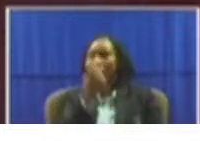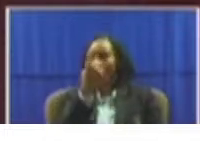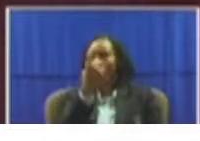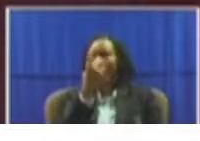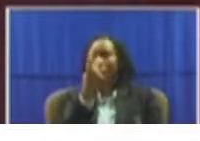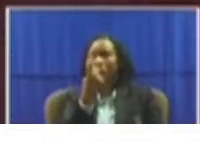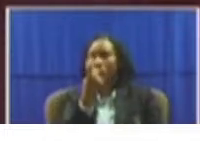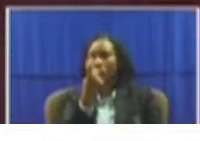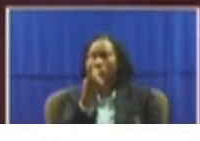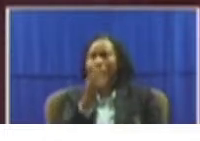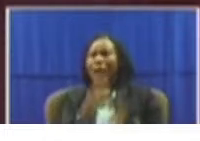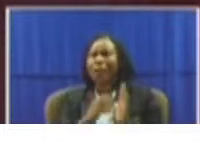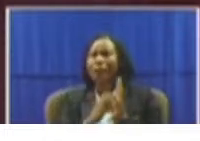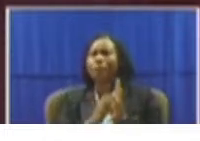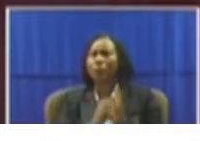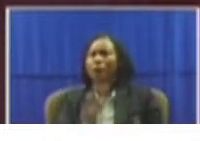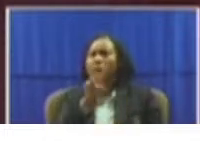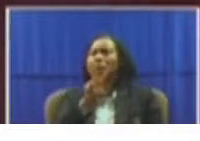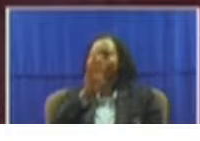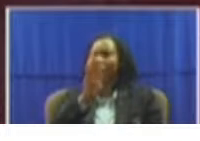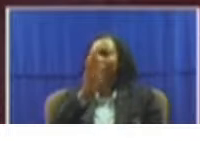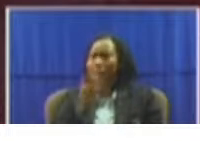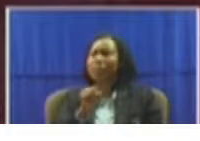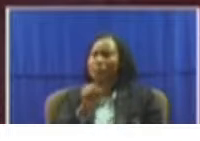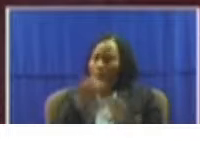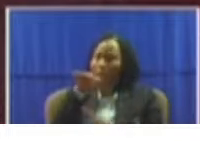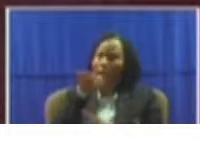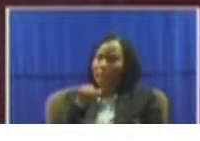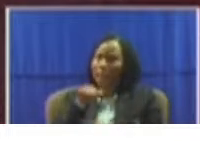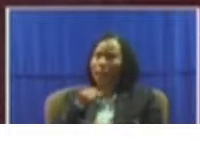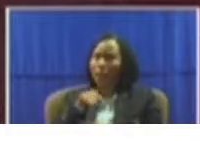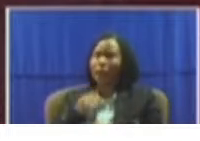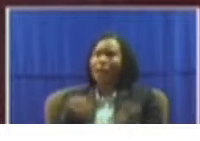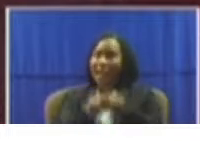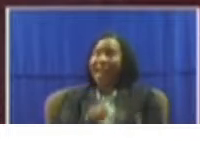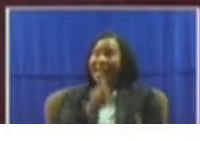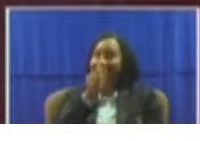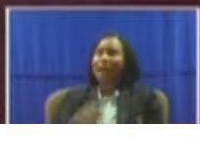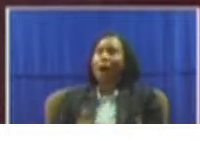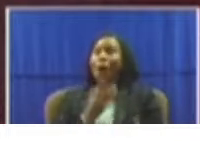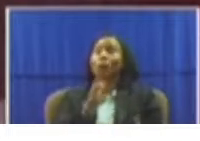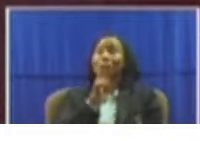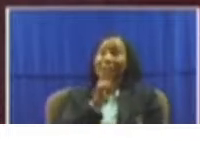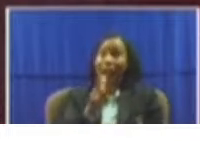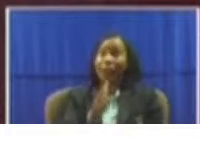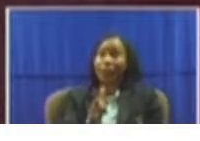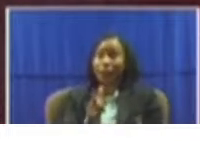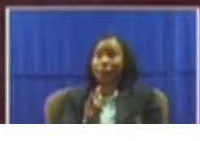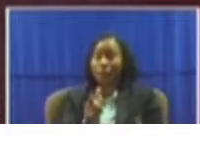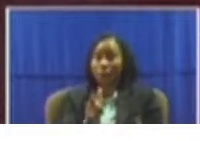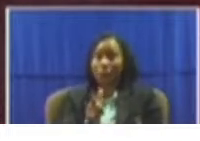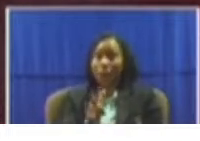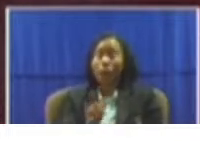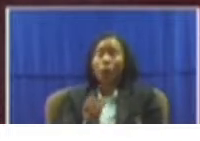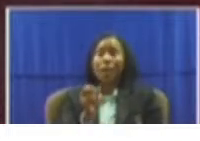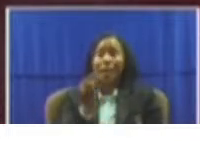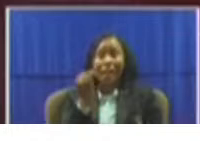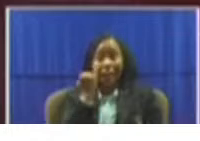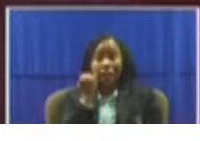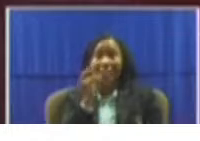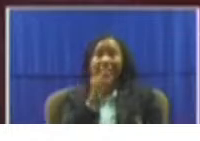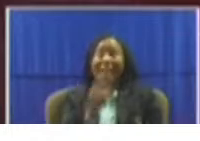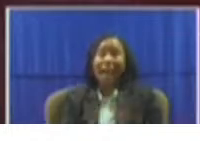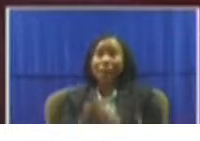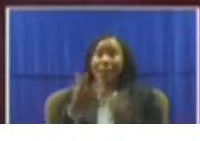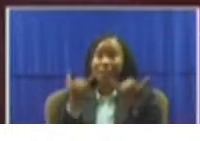ideal example is the VBS Bank. And like that, I want to tell you, if you see what's happening, Honorable Speaker,